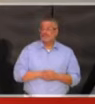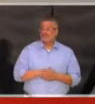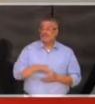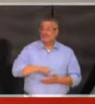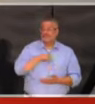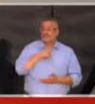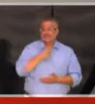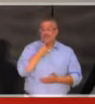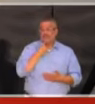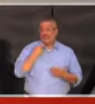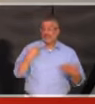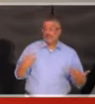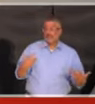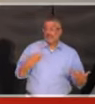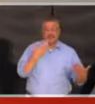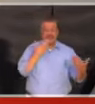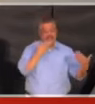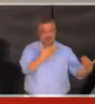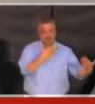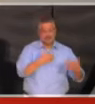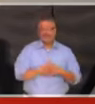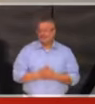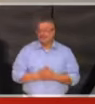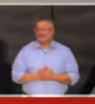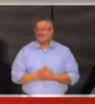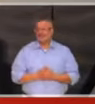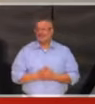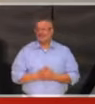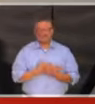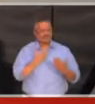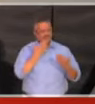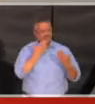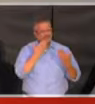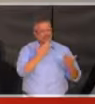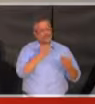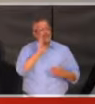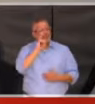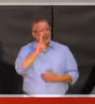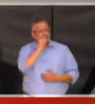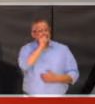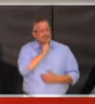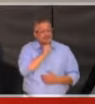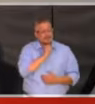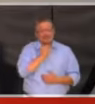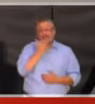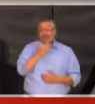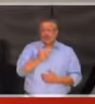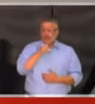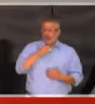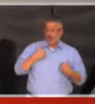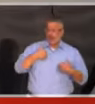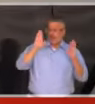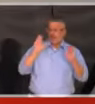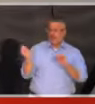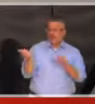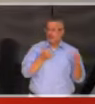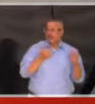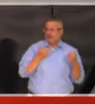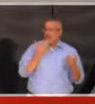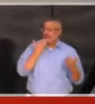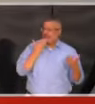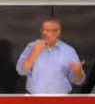proud to say this. Thank you. Thank you for persevering. Thank you for not giving up on yourselves. Thank